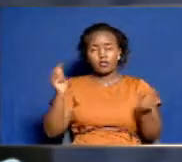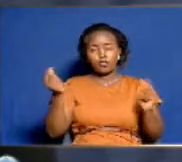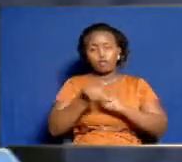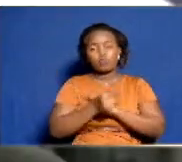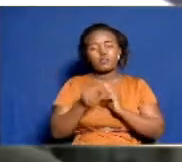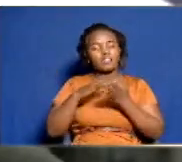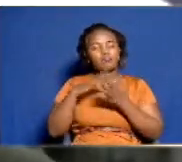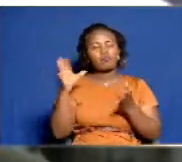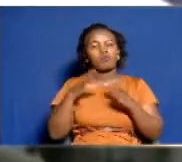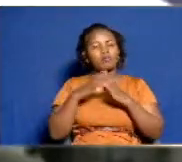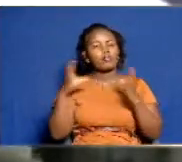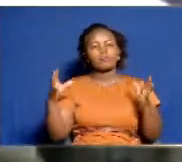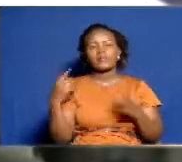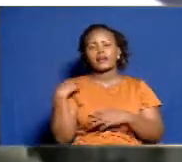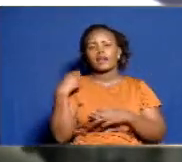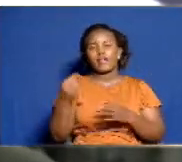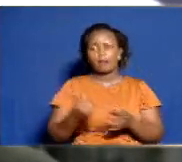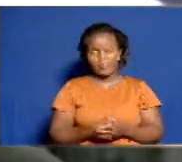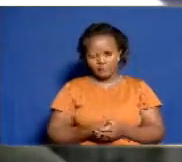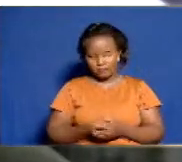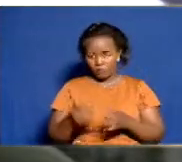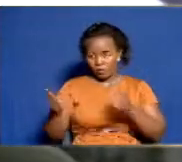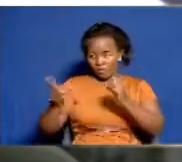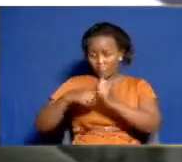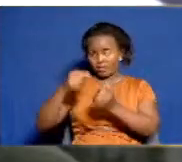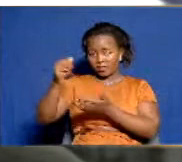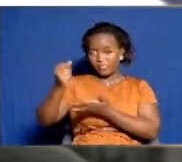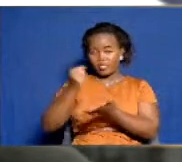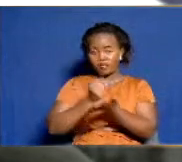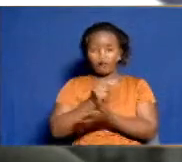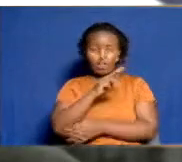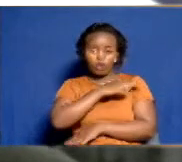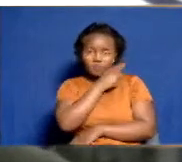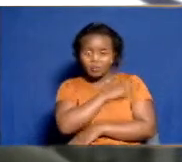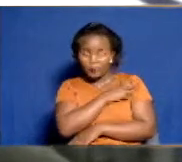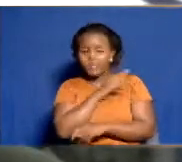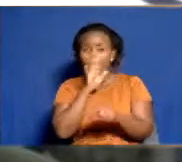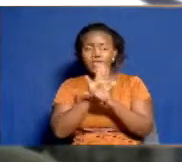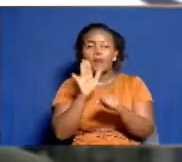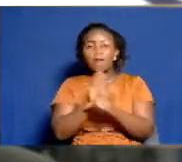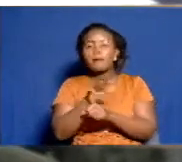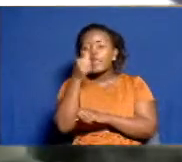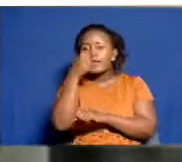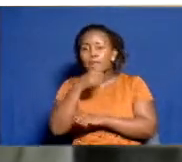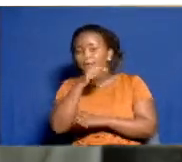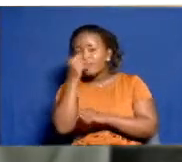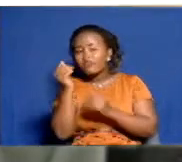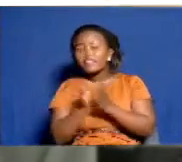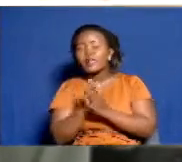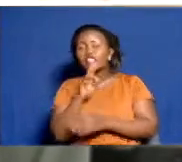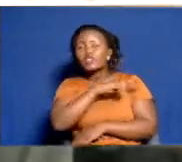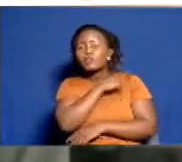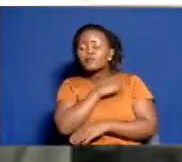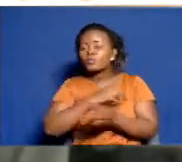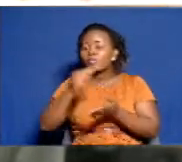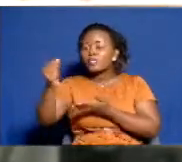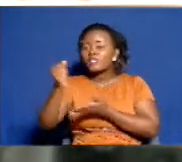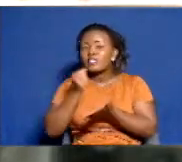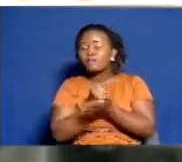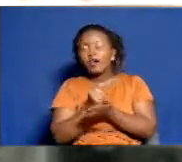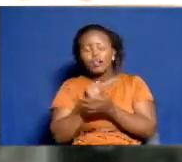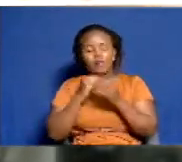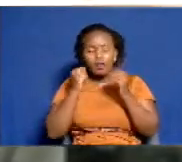bigger number. As a level 6 referral hospital, many of the private hospitals and many of the public hospitals refer their patients to us.